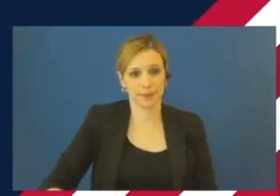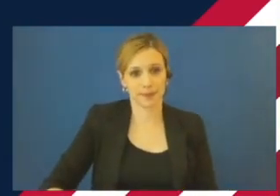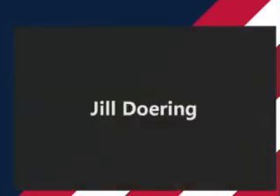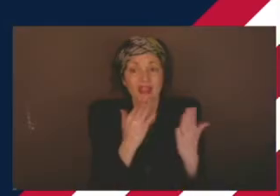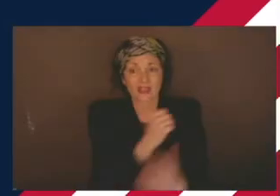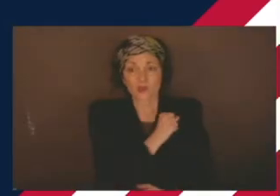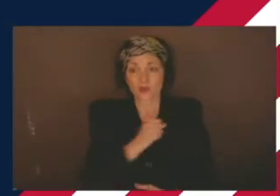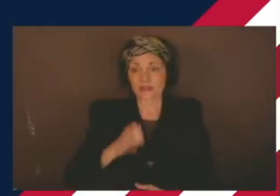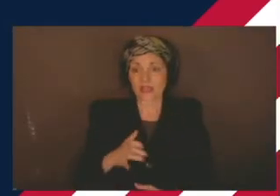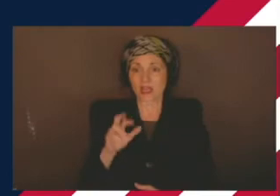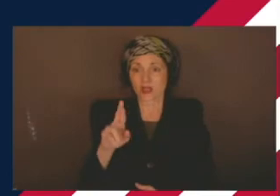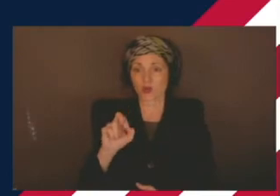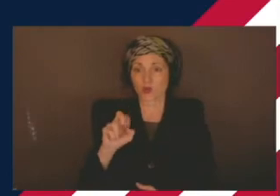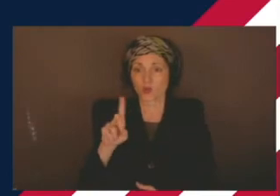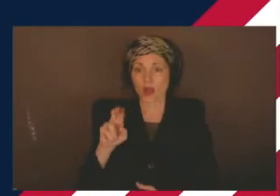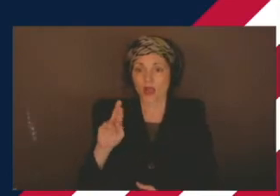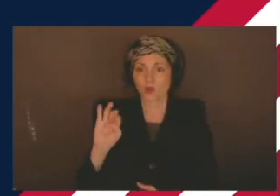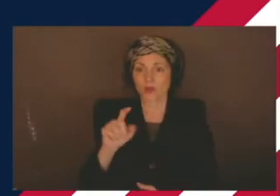this evening.